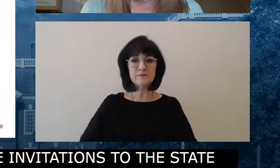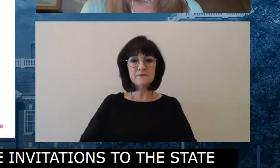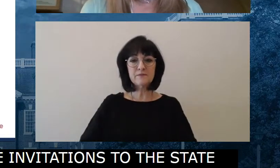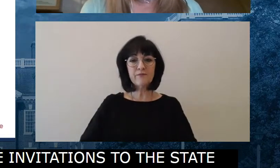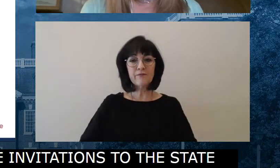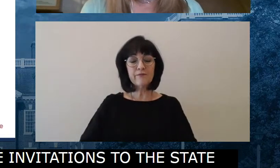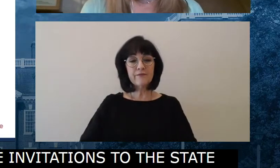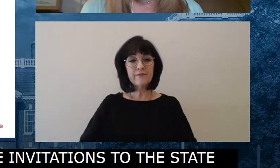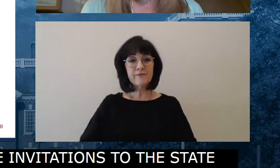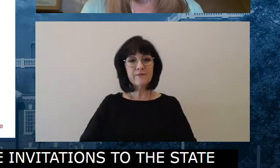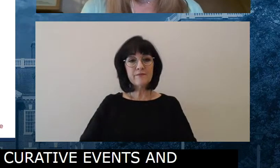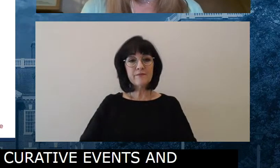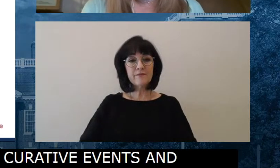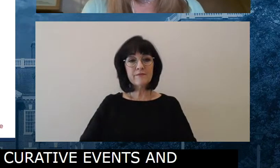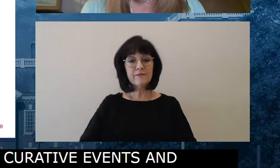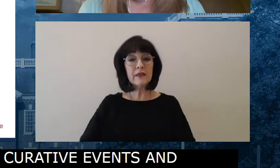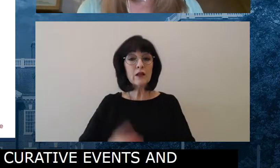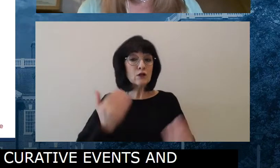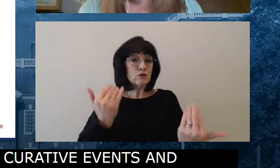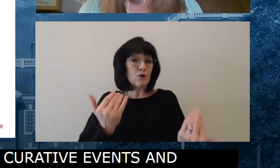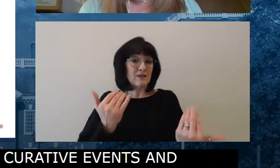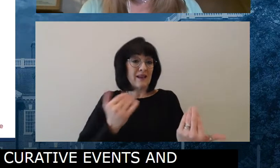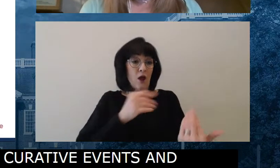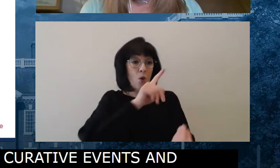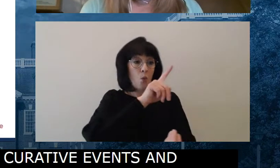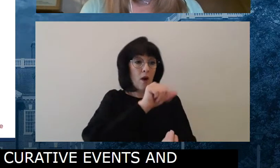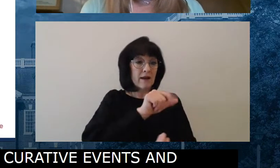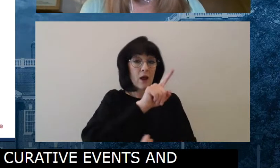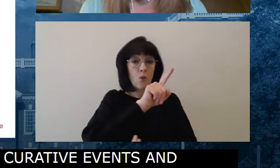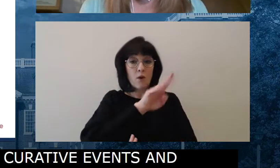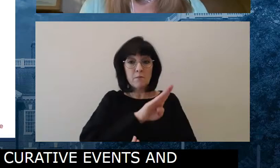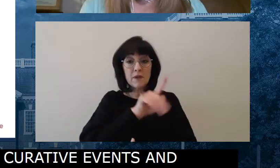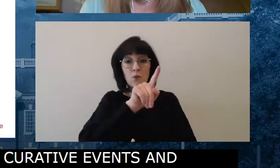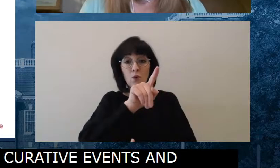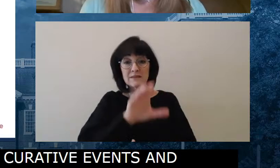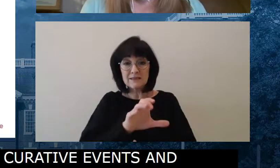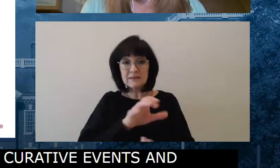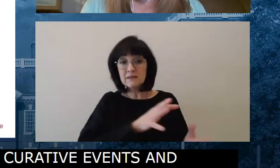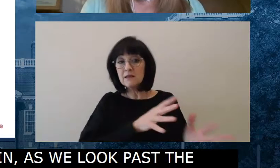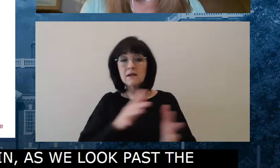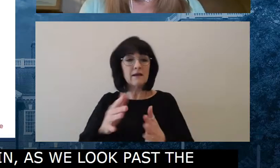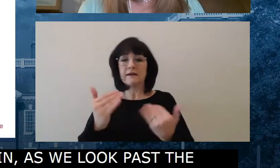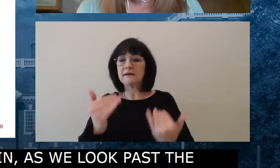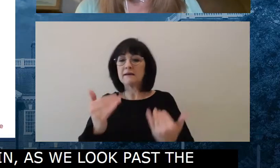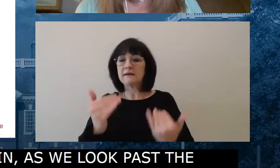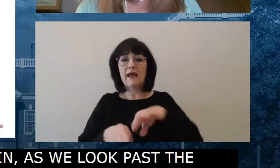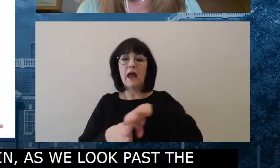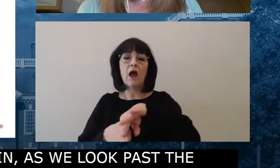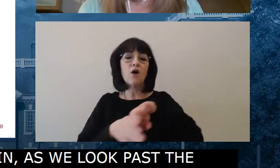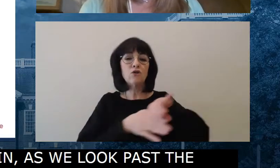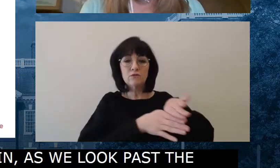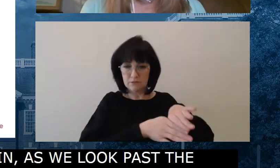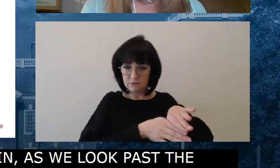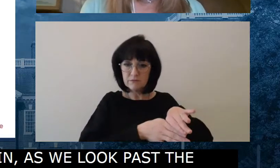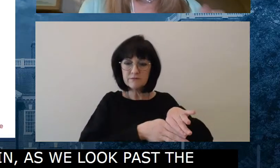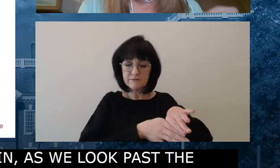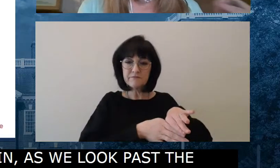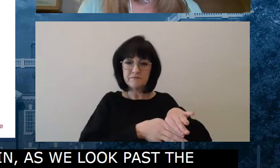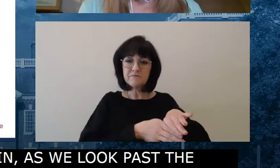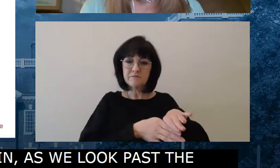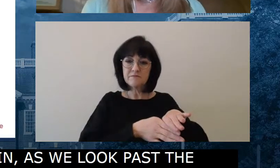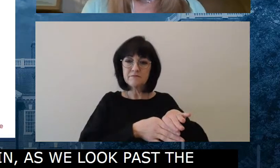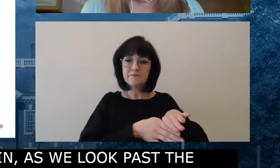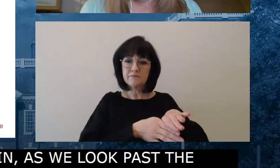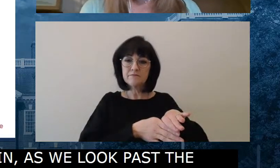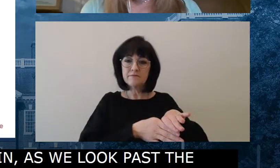again, as we look past the stages we're announcing today, and we are likely stepping